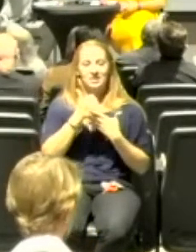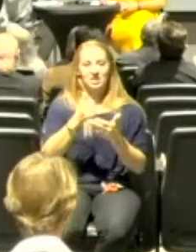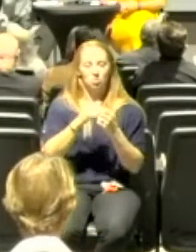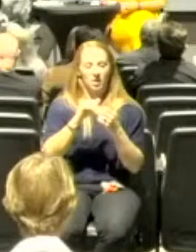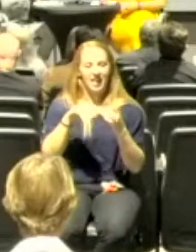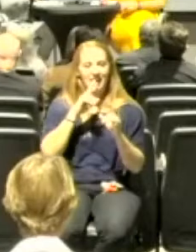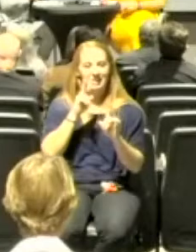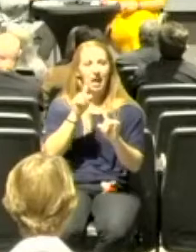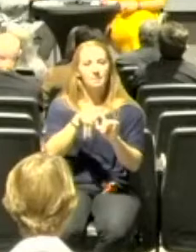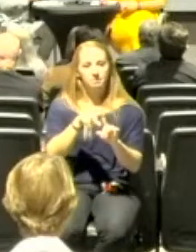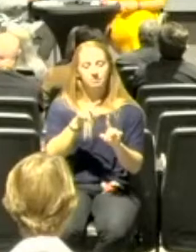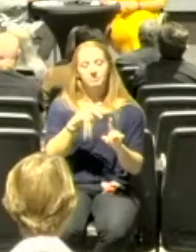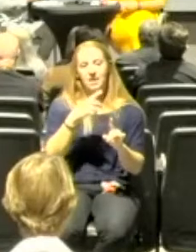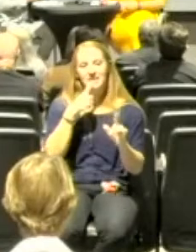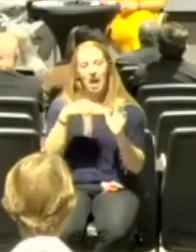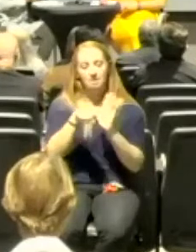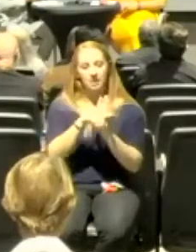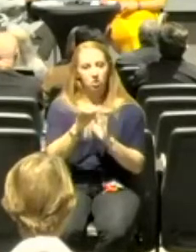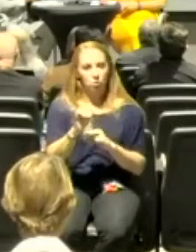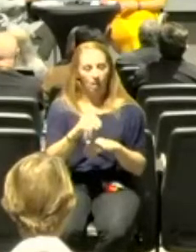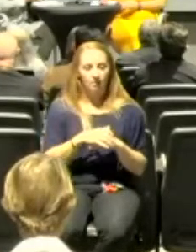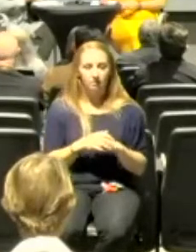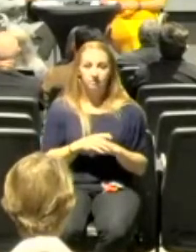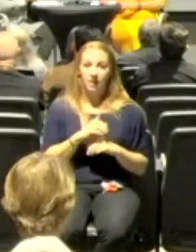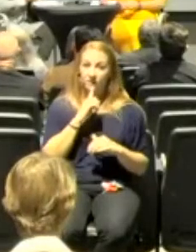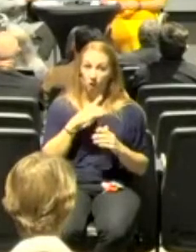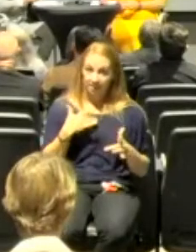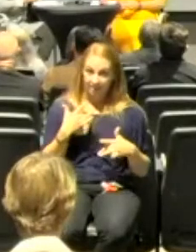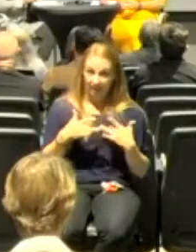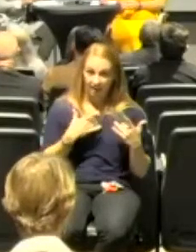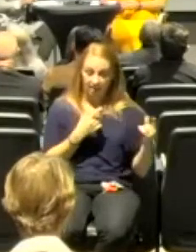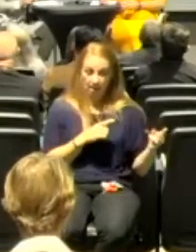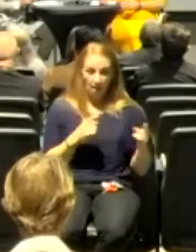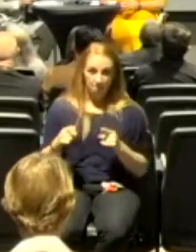assignment. Very exciting things to come.